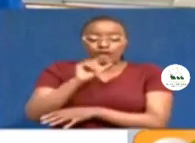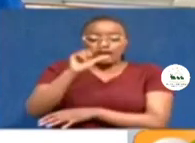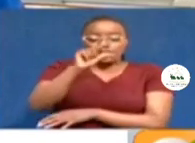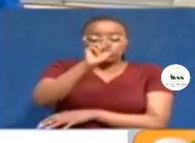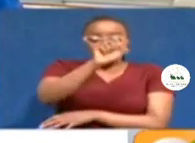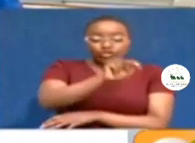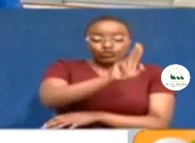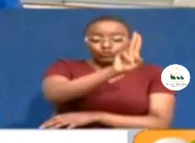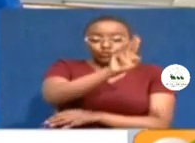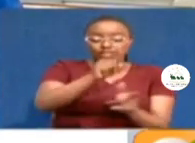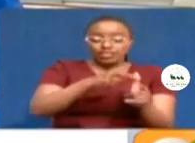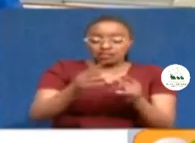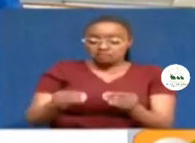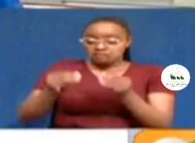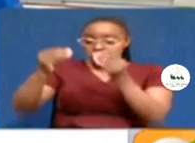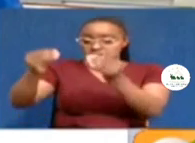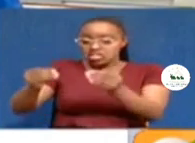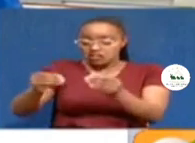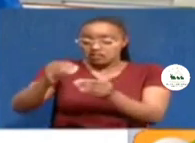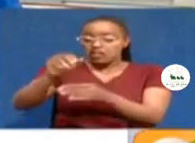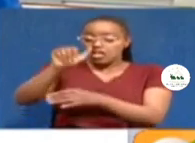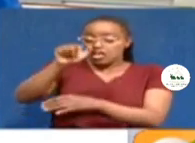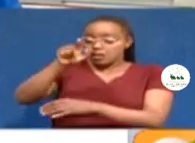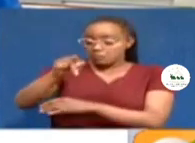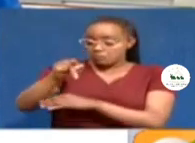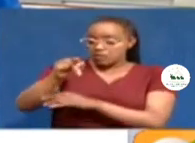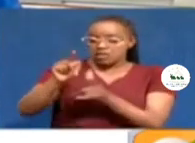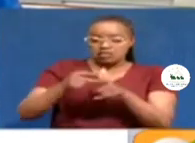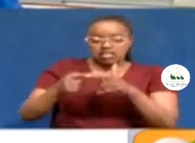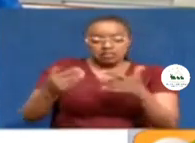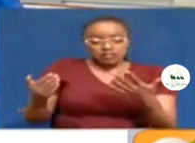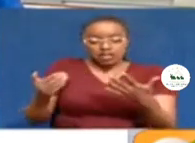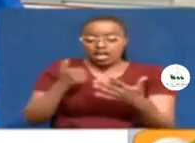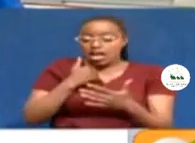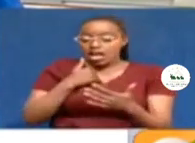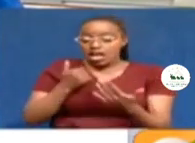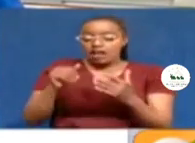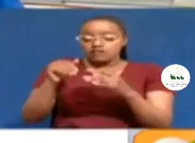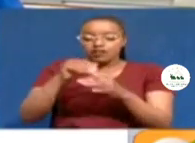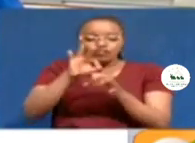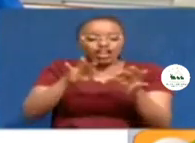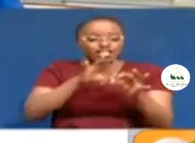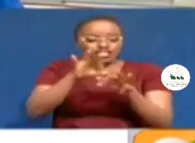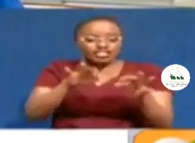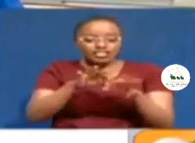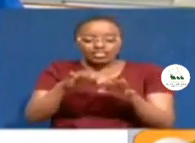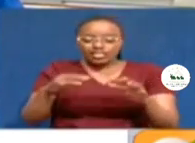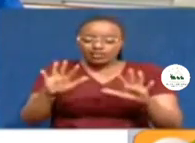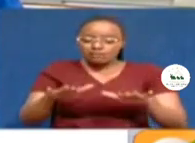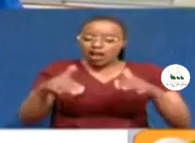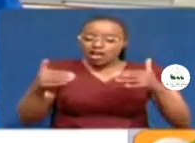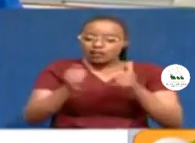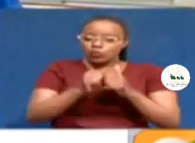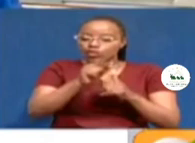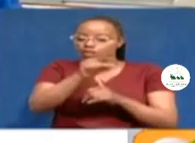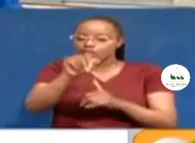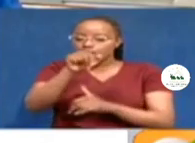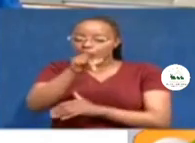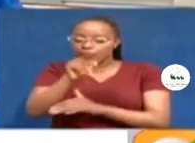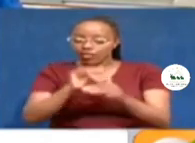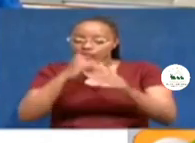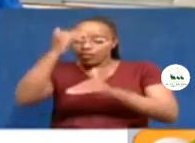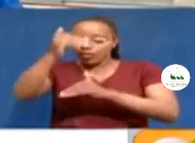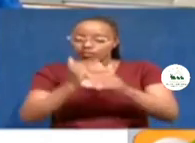GSU, you give him the APs. He has a tea party with the APs the next